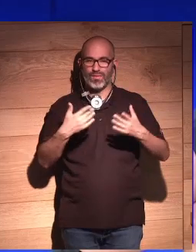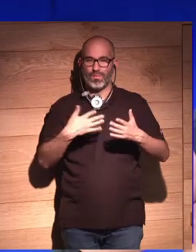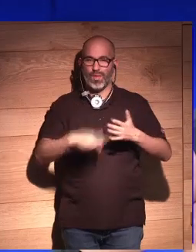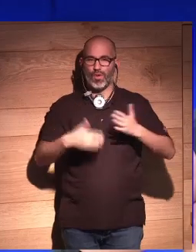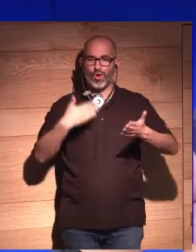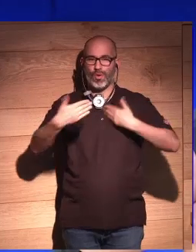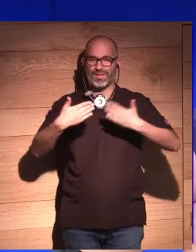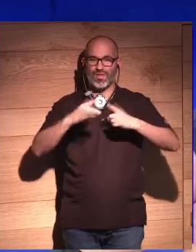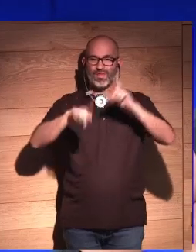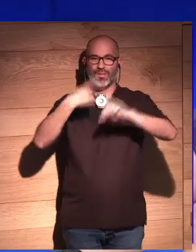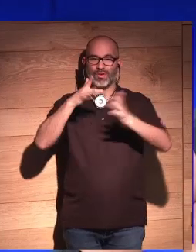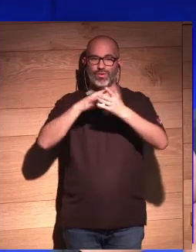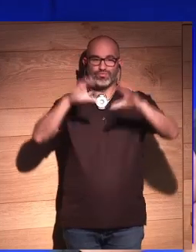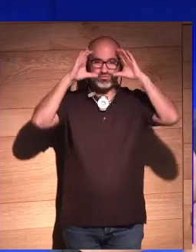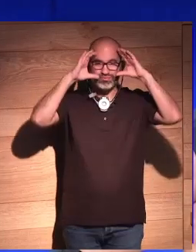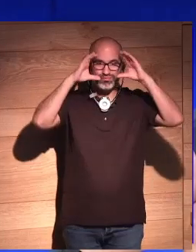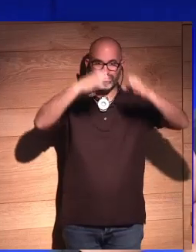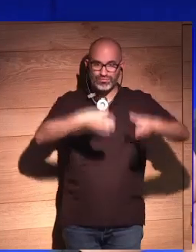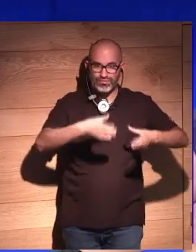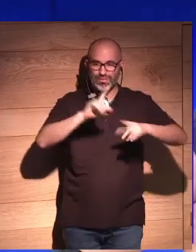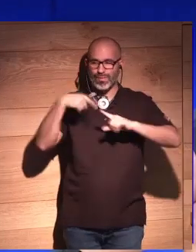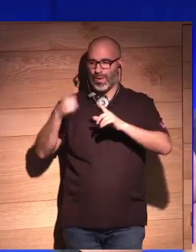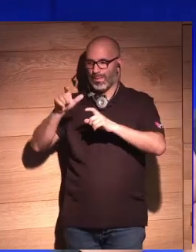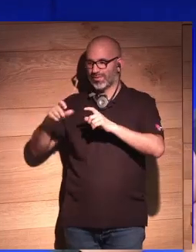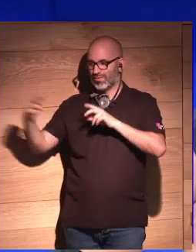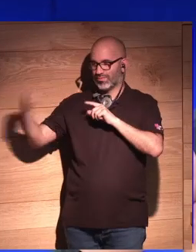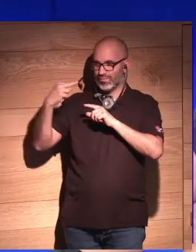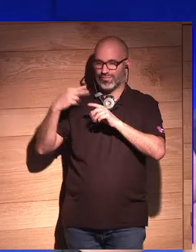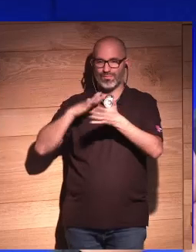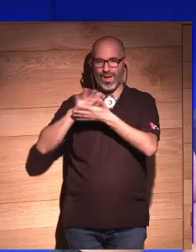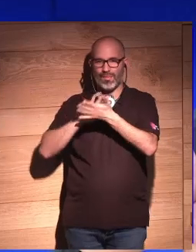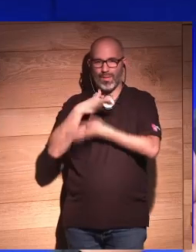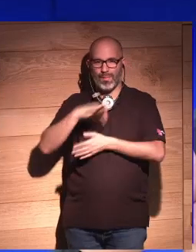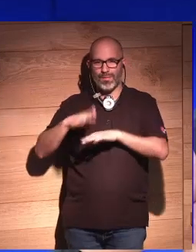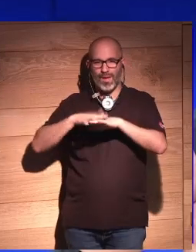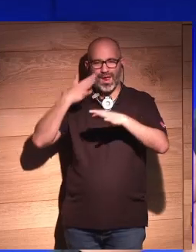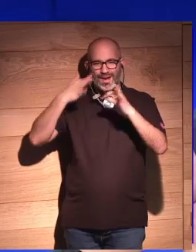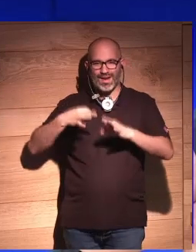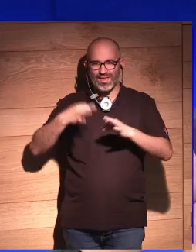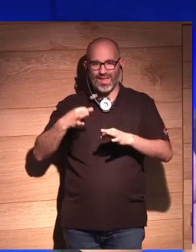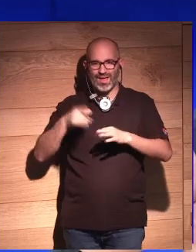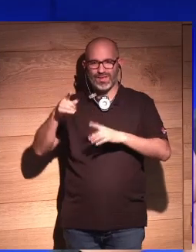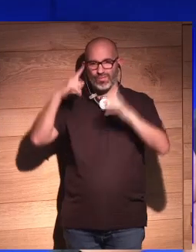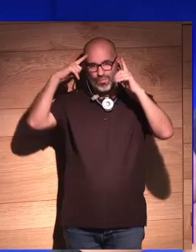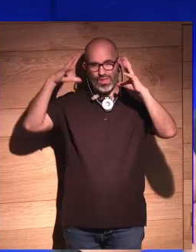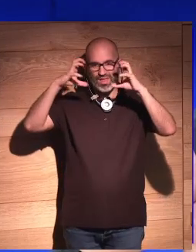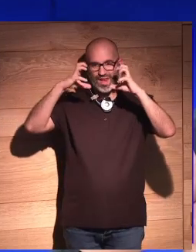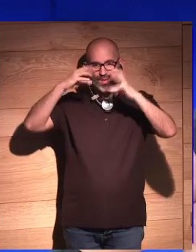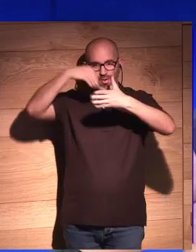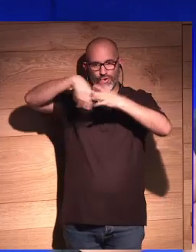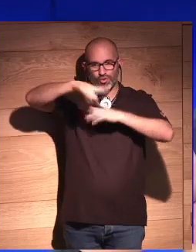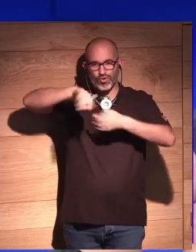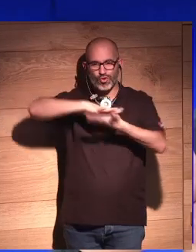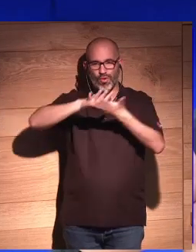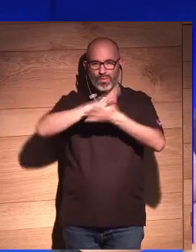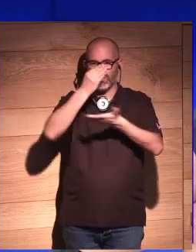with around a piece of brain that we don't really talk so much about unless we're talking about war, But this